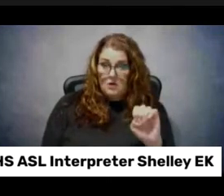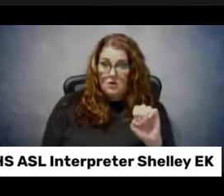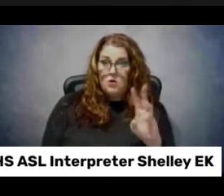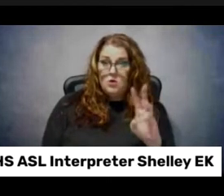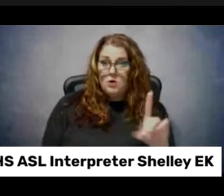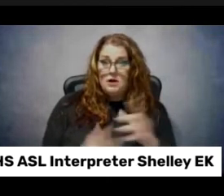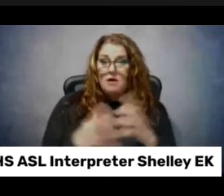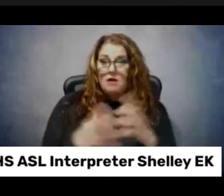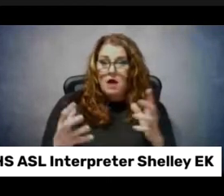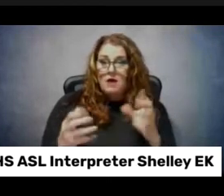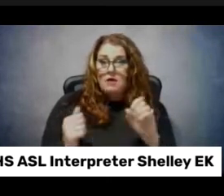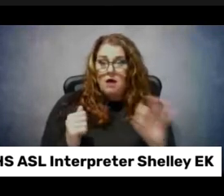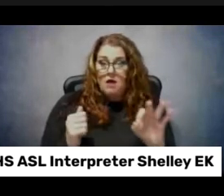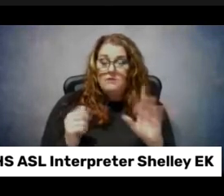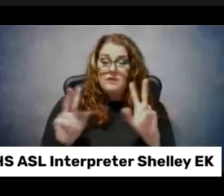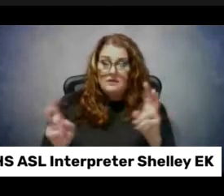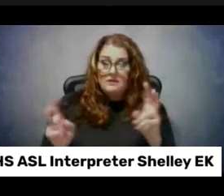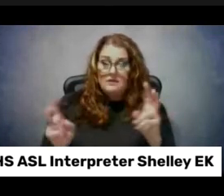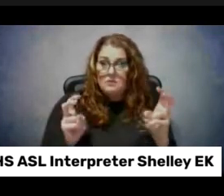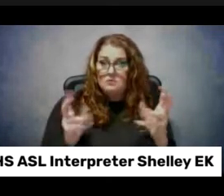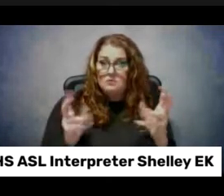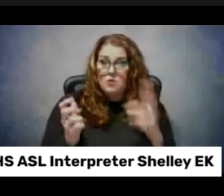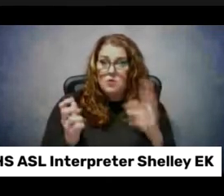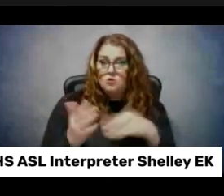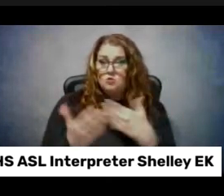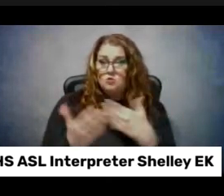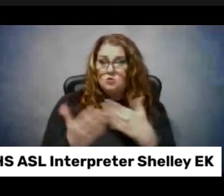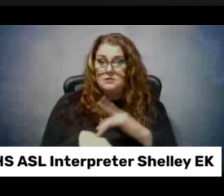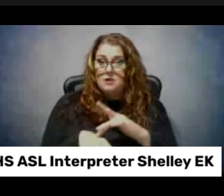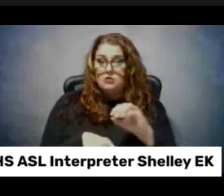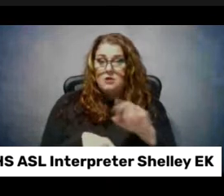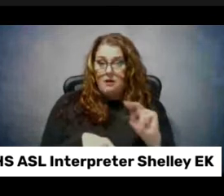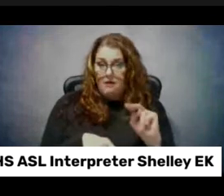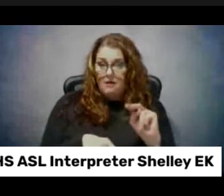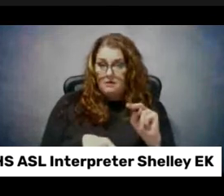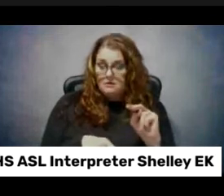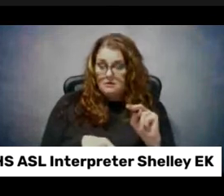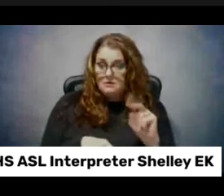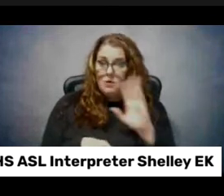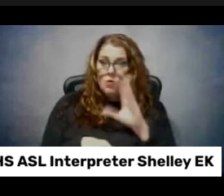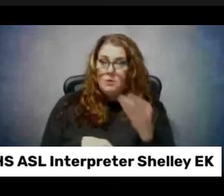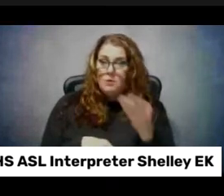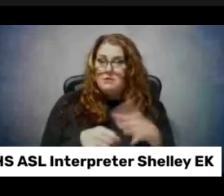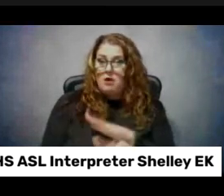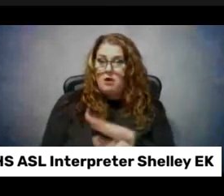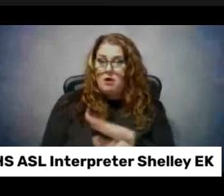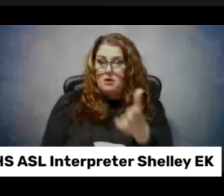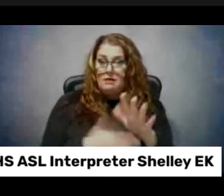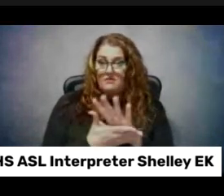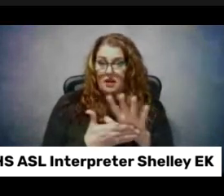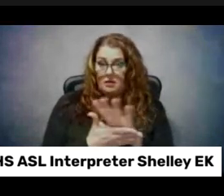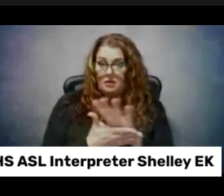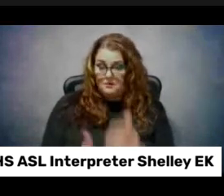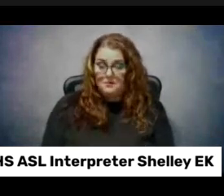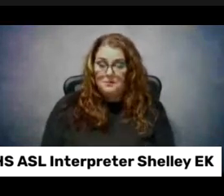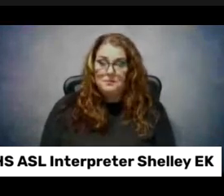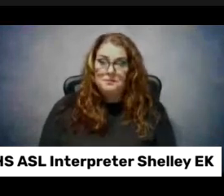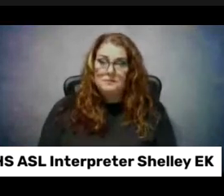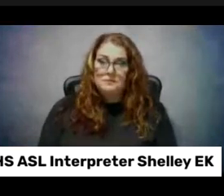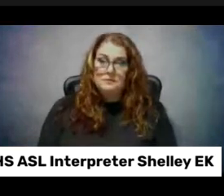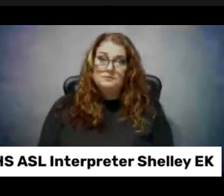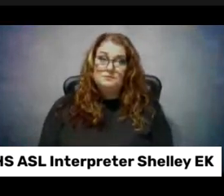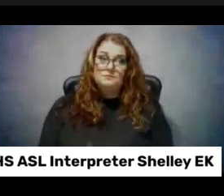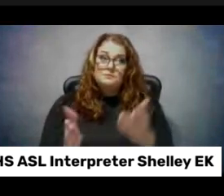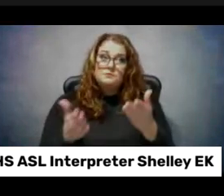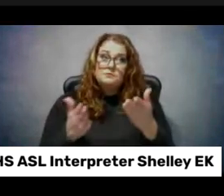lot of the themes we wanted to get to are going to be covered there. So let